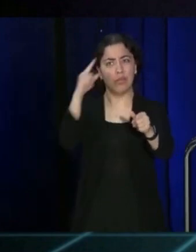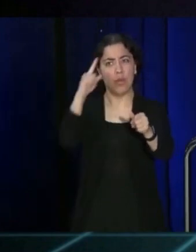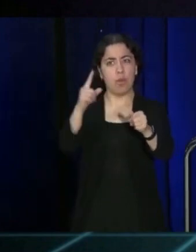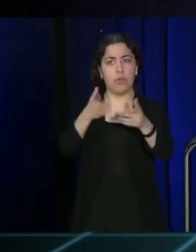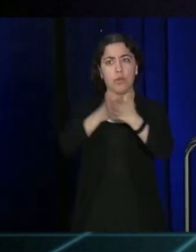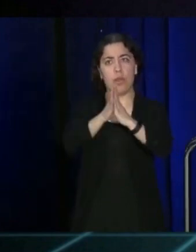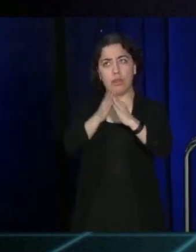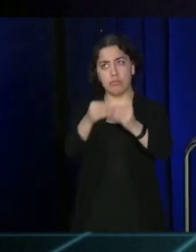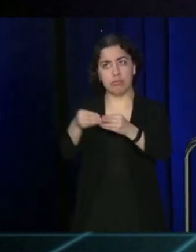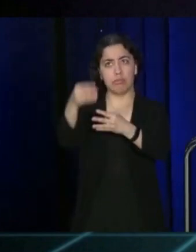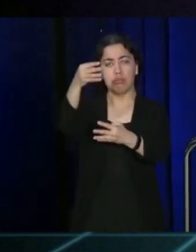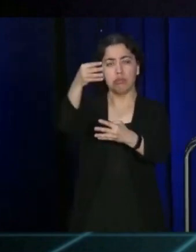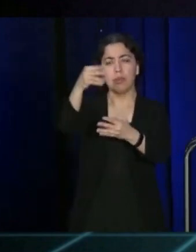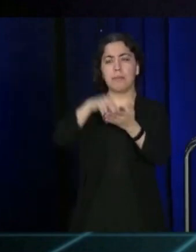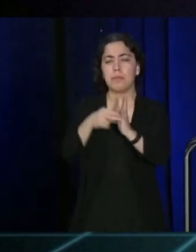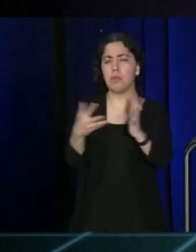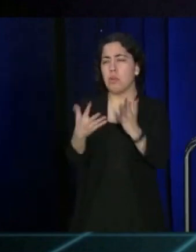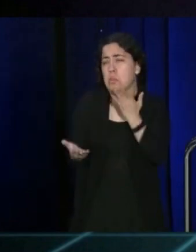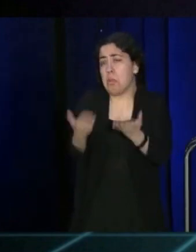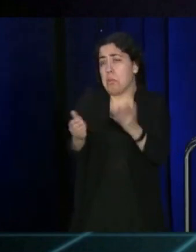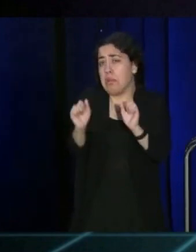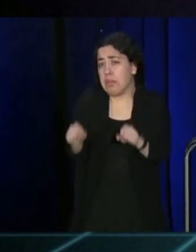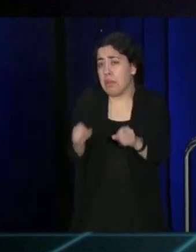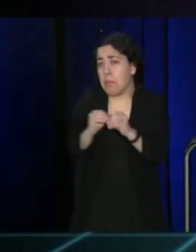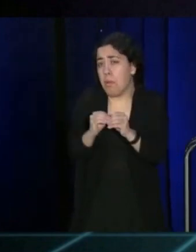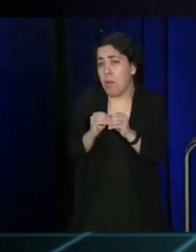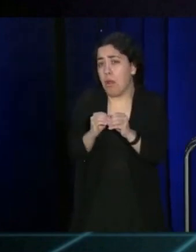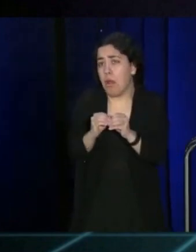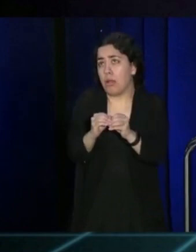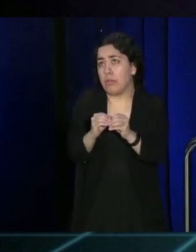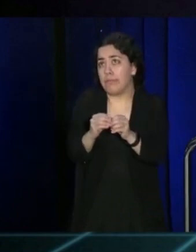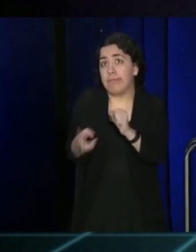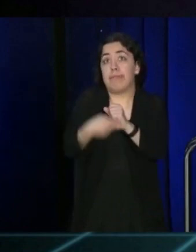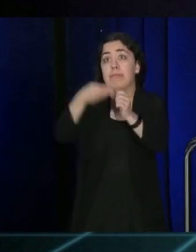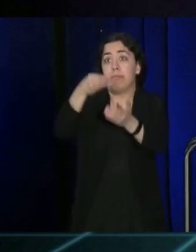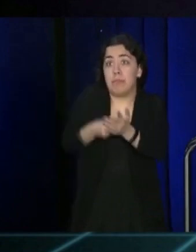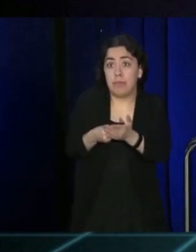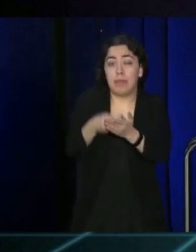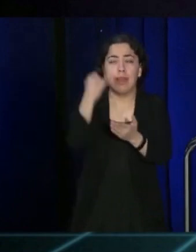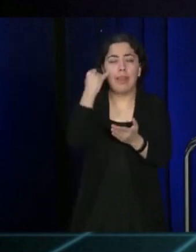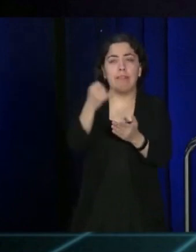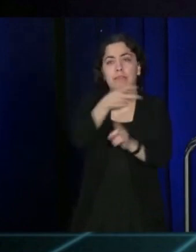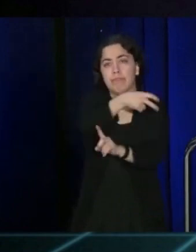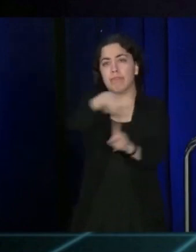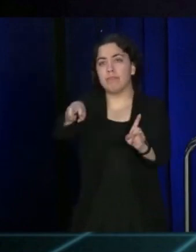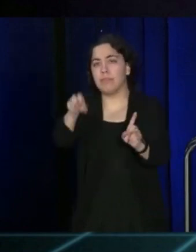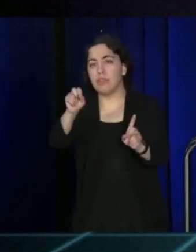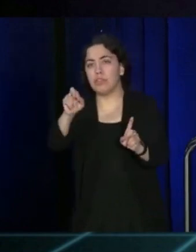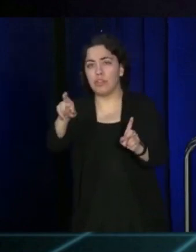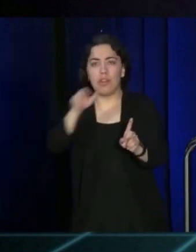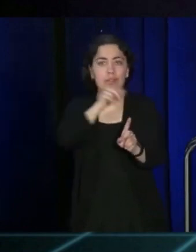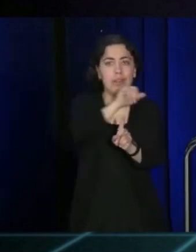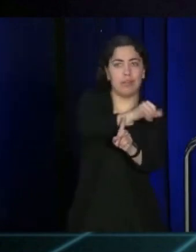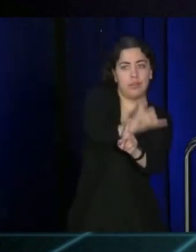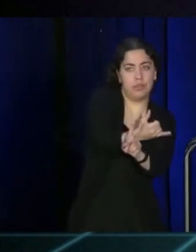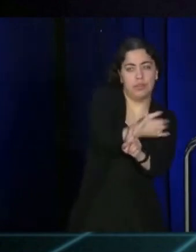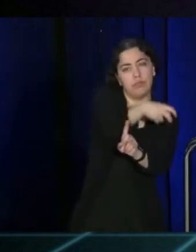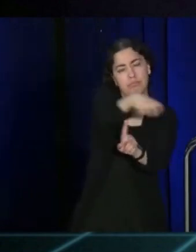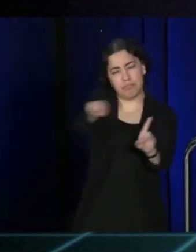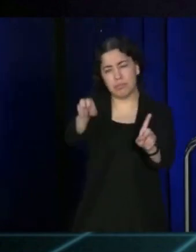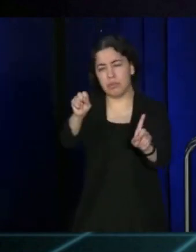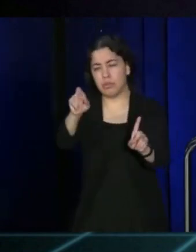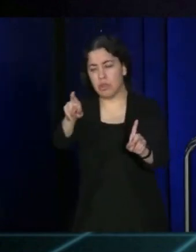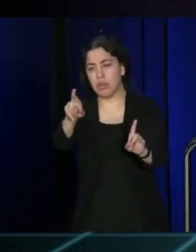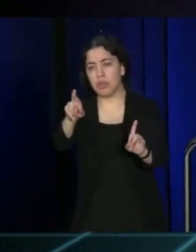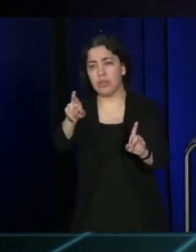it actually could probably be more cost efficient if they switch to SSR. There's a lot of nuance to all of this, and I'm not going to pretend that I